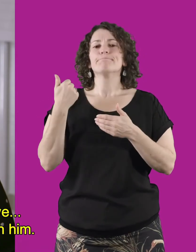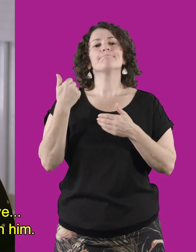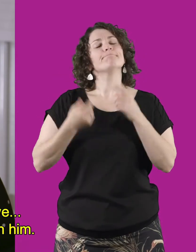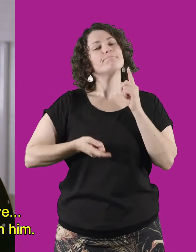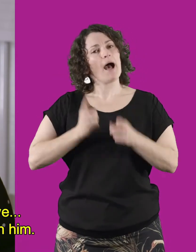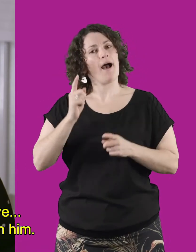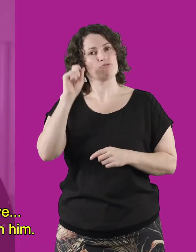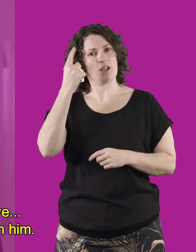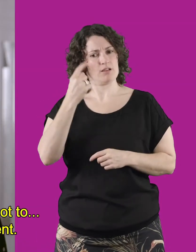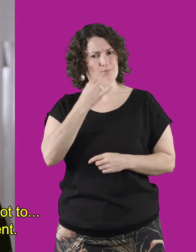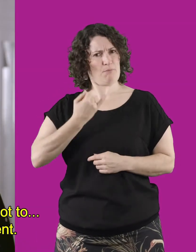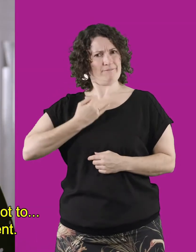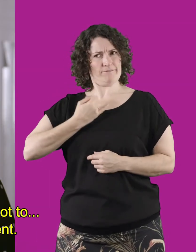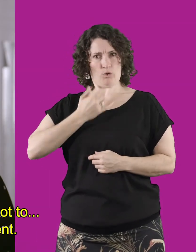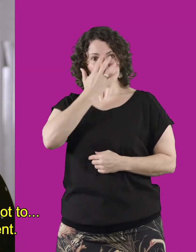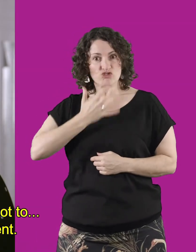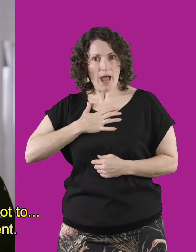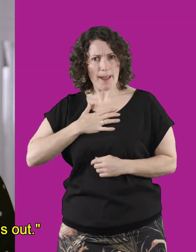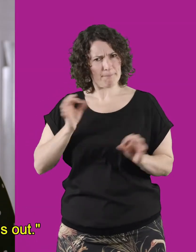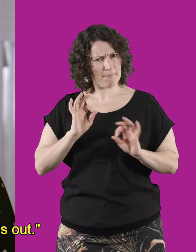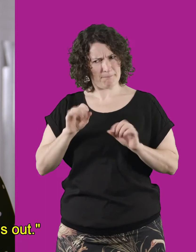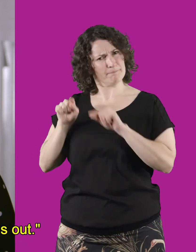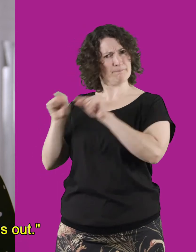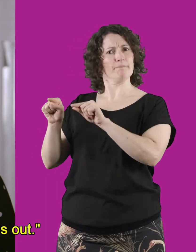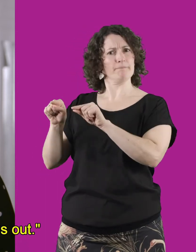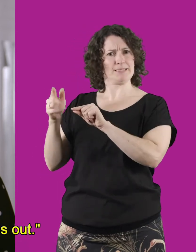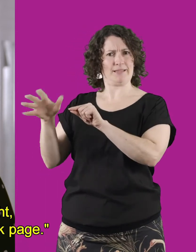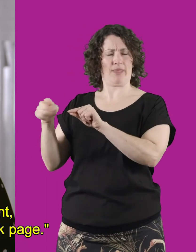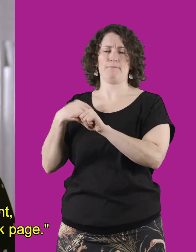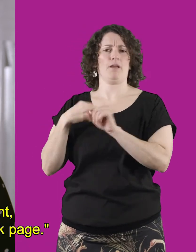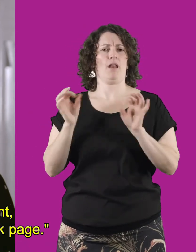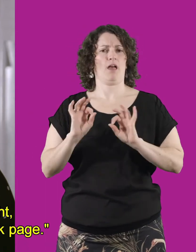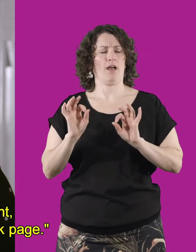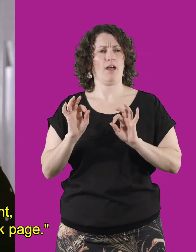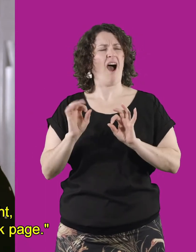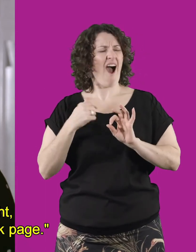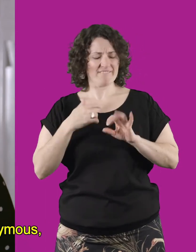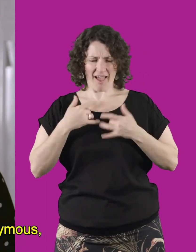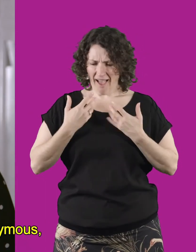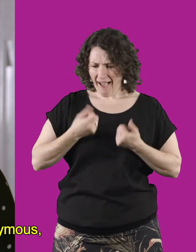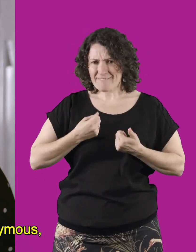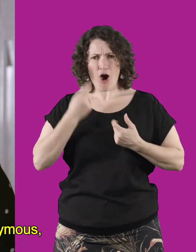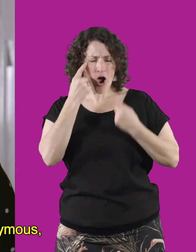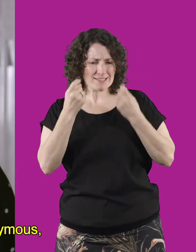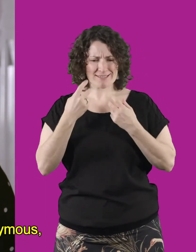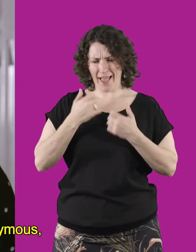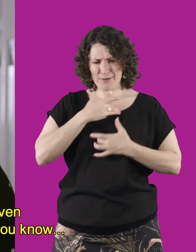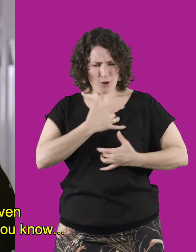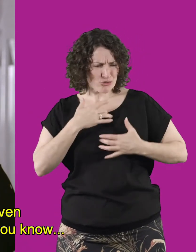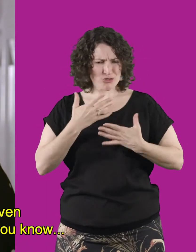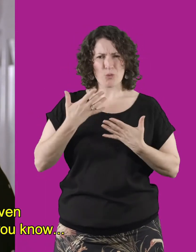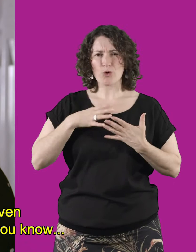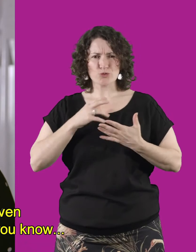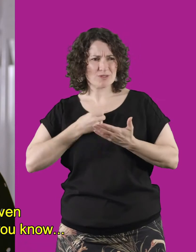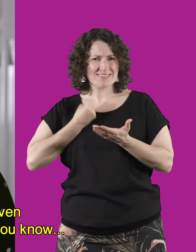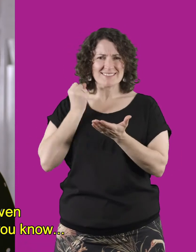So to put that back on him, I thought, I've got an event, I need to get this out. And I thought, oh, I'll do a Facebook page. And it was anonymous and I didn't even